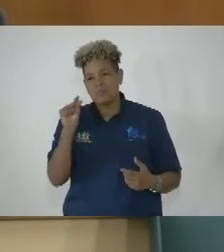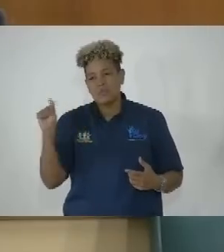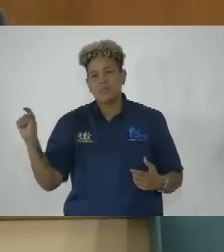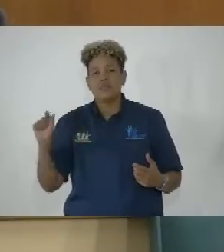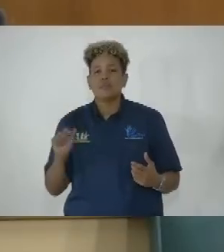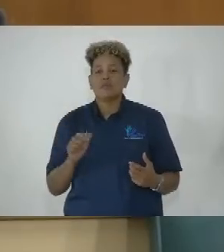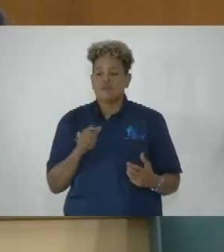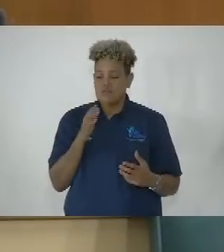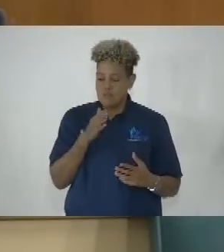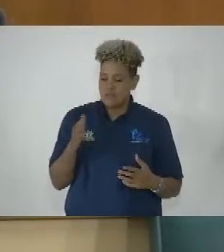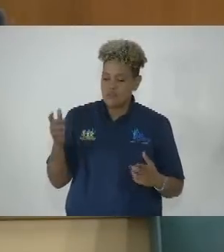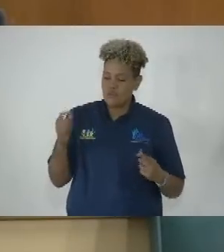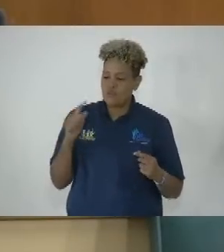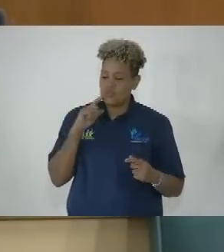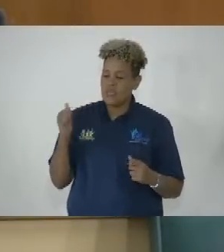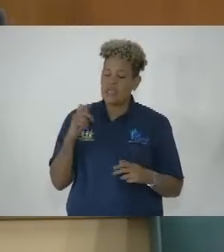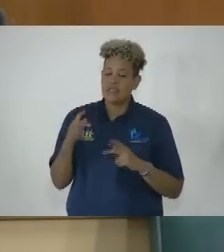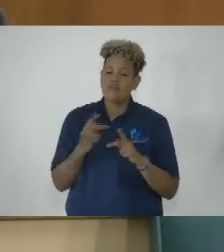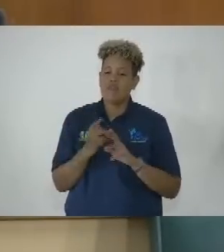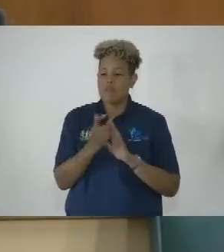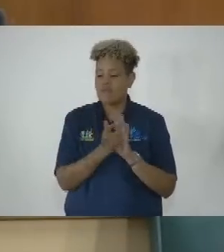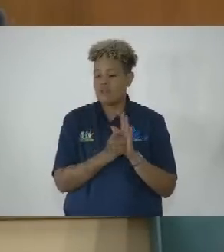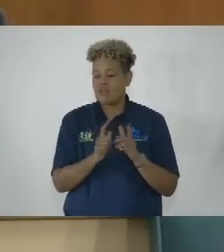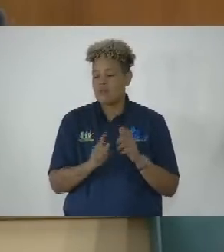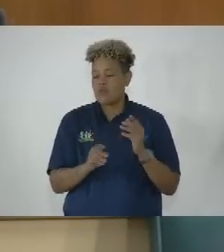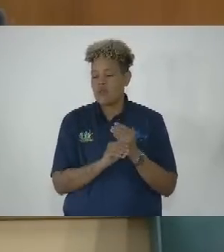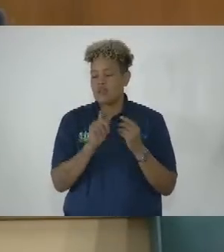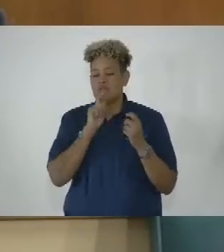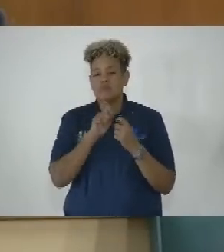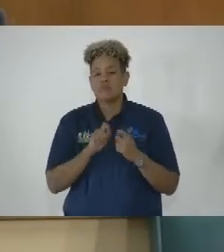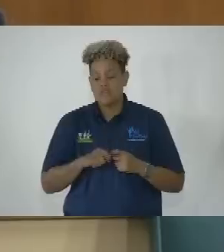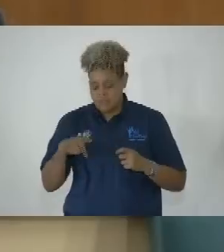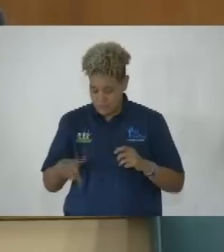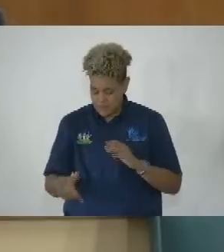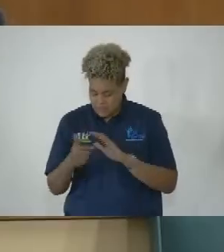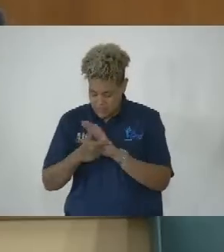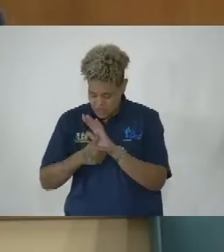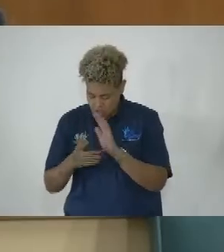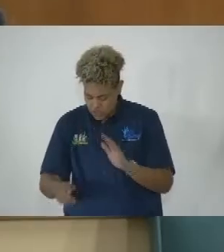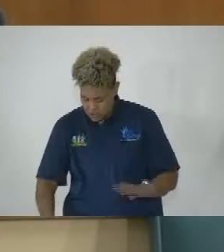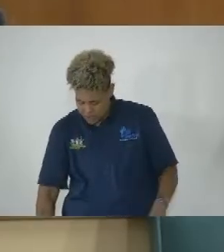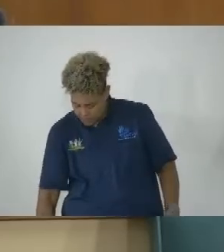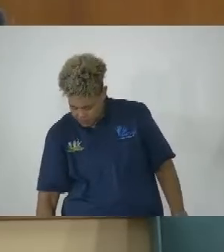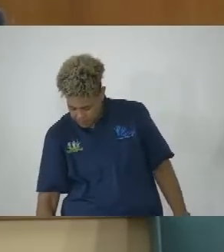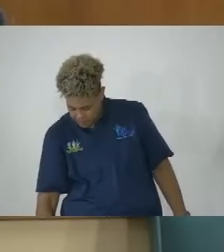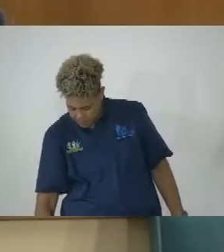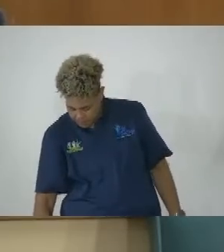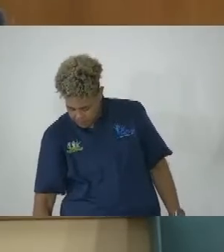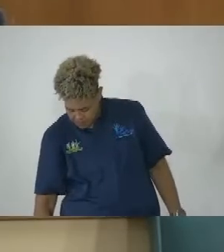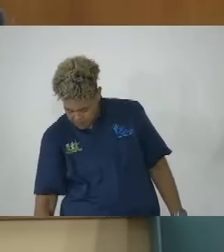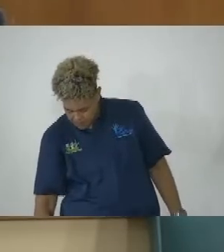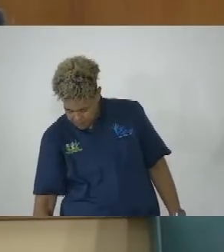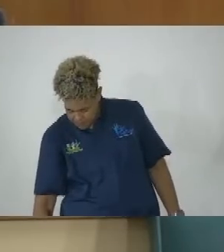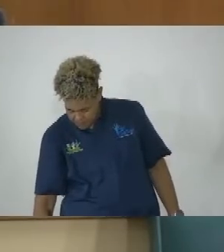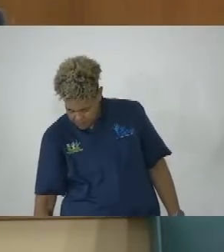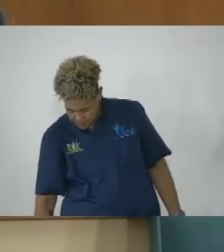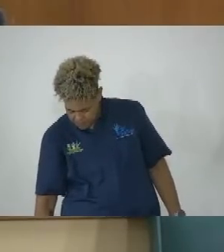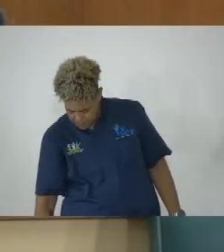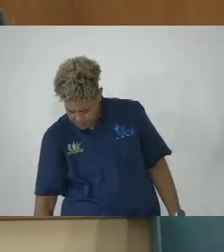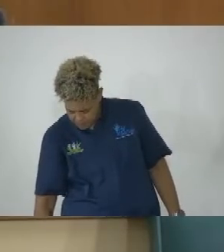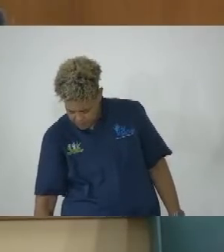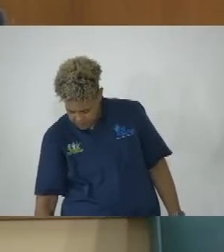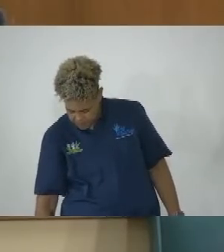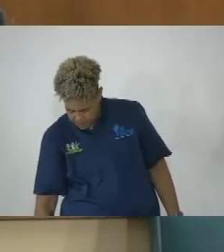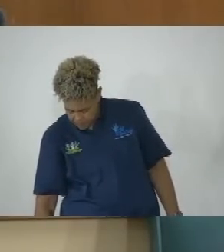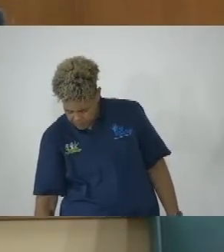approach to any form of legislation, but in particular this piece of legislation. So, Mr. President, we